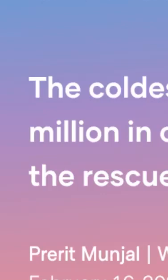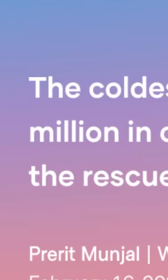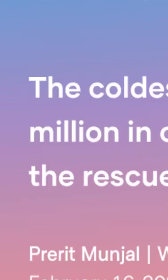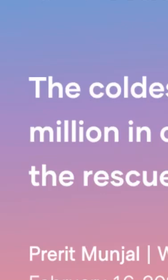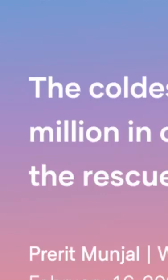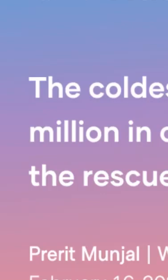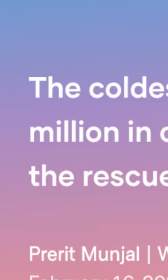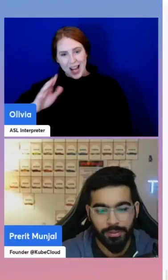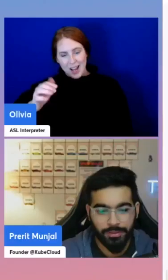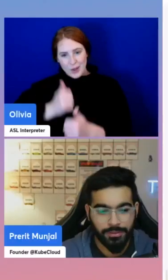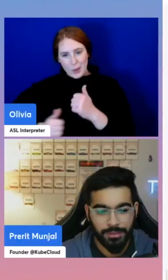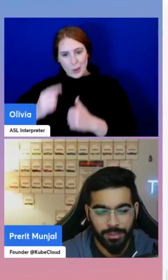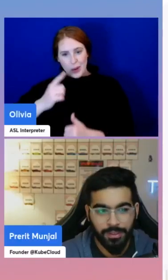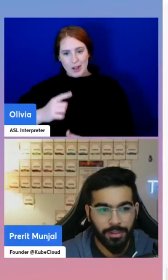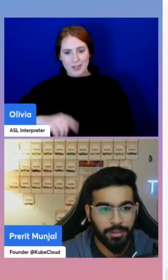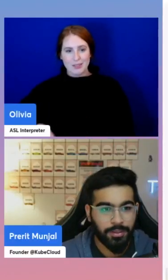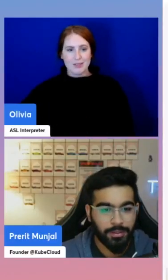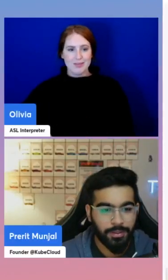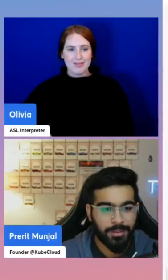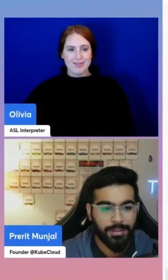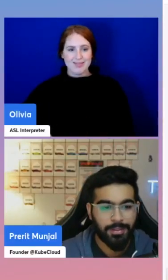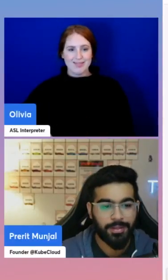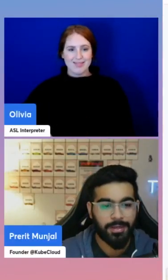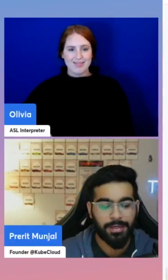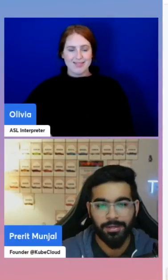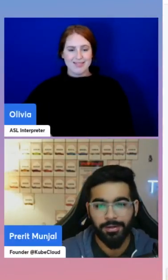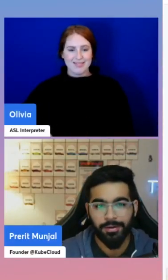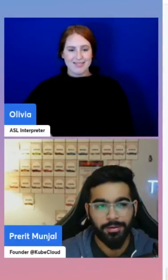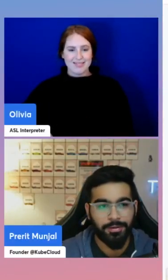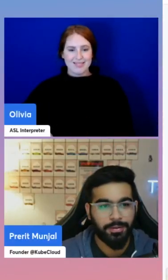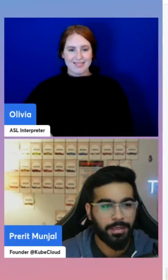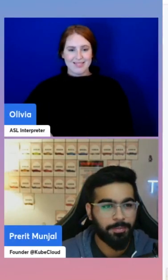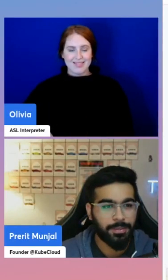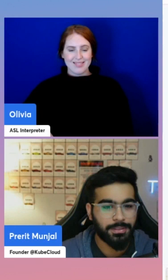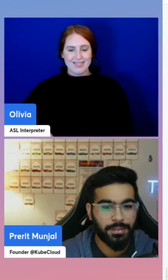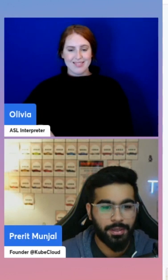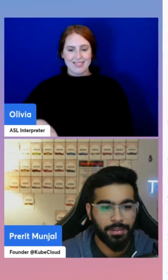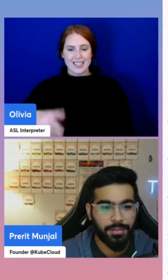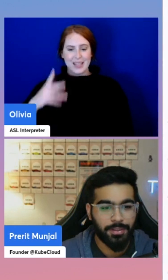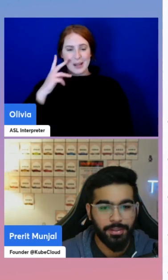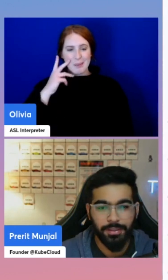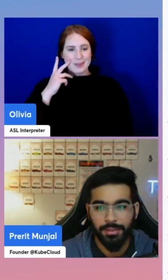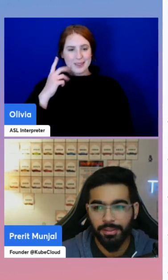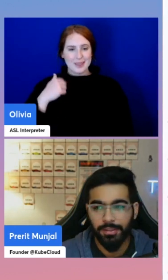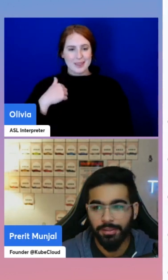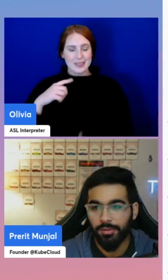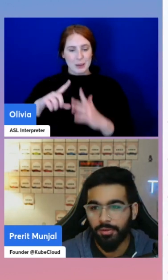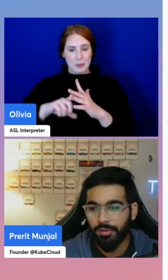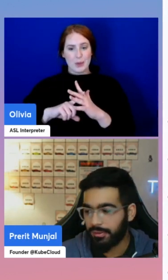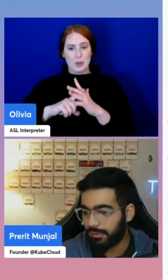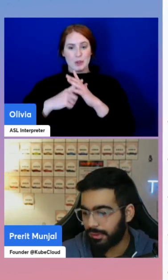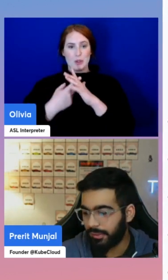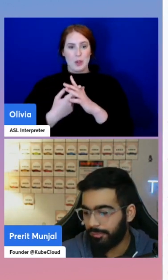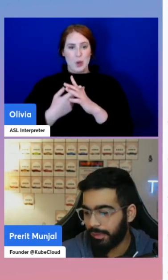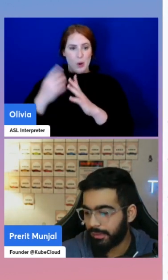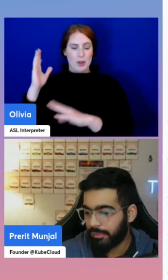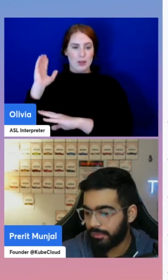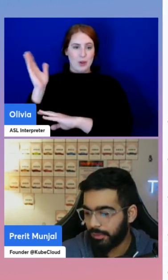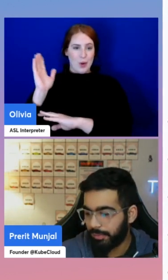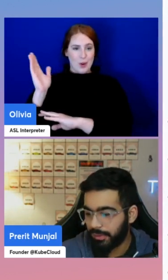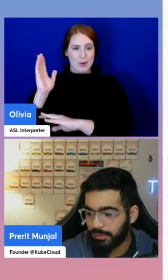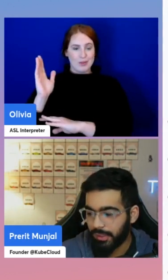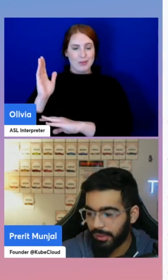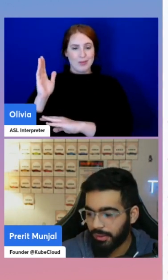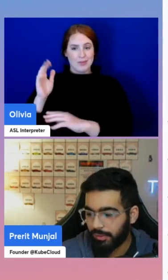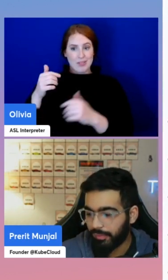Hi guys, Prerit this side, and let me start the talk. Just give me a